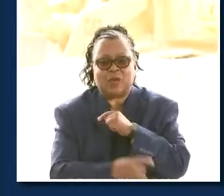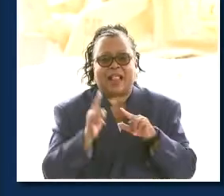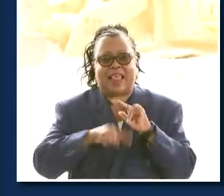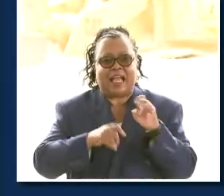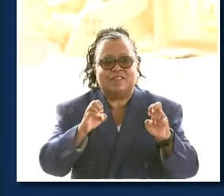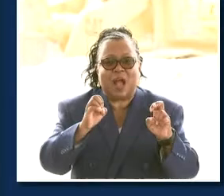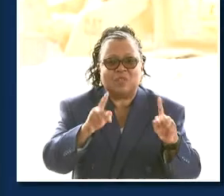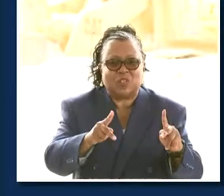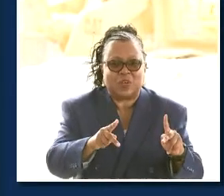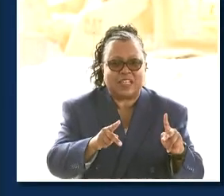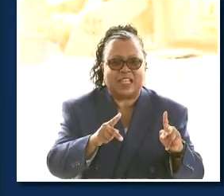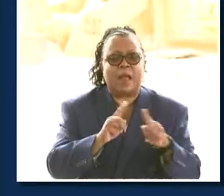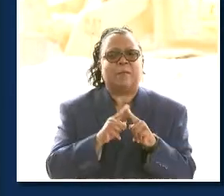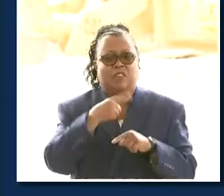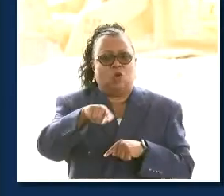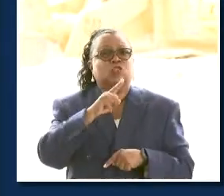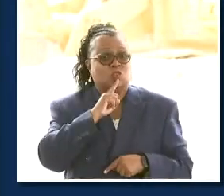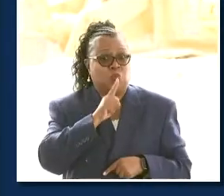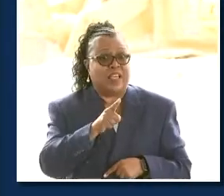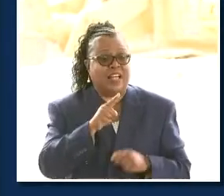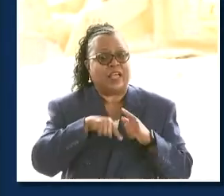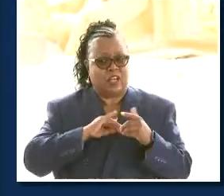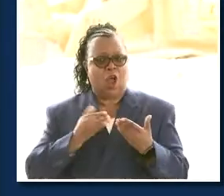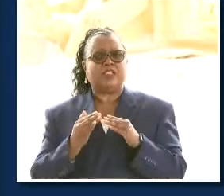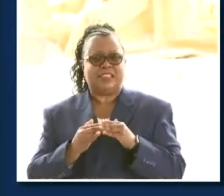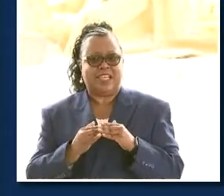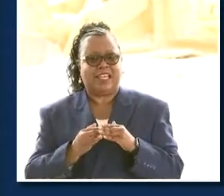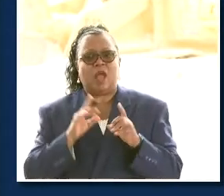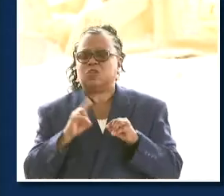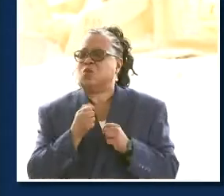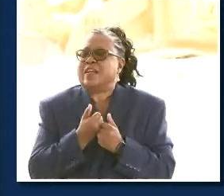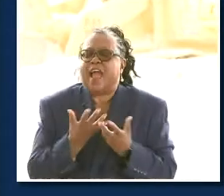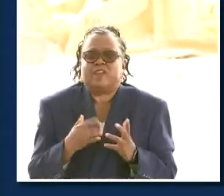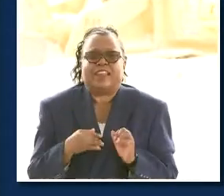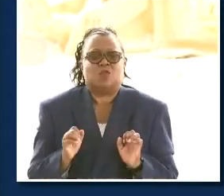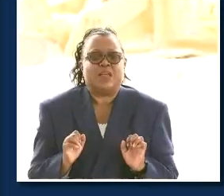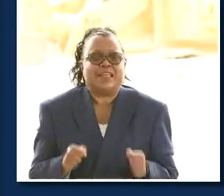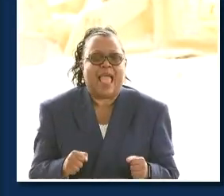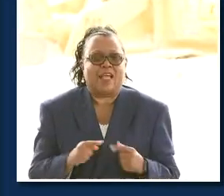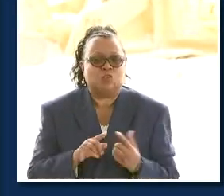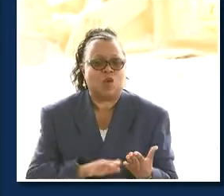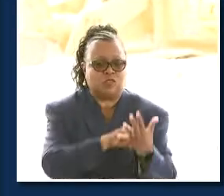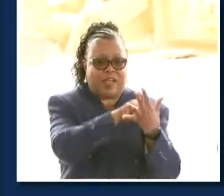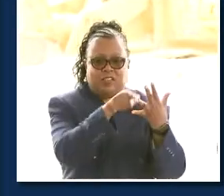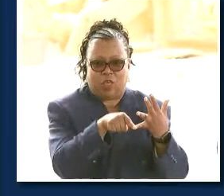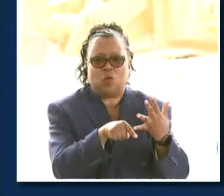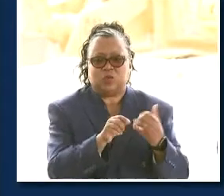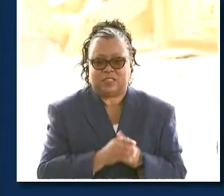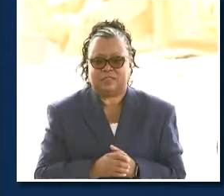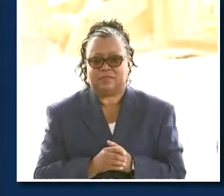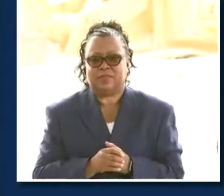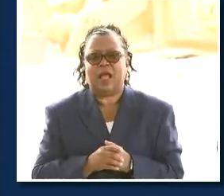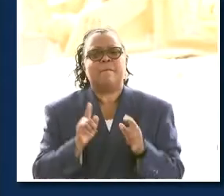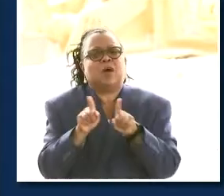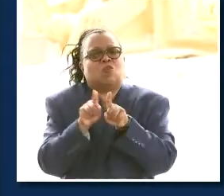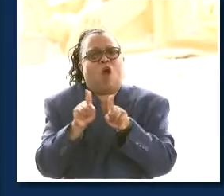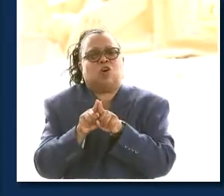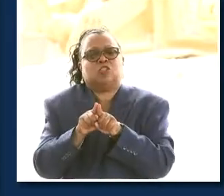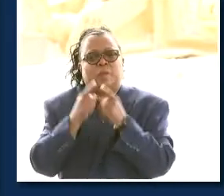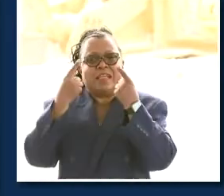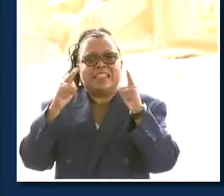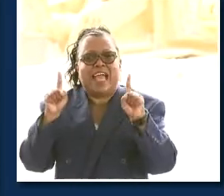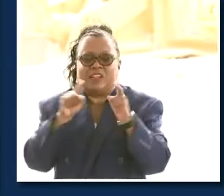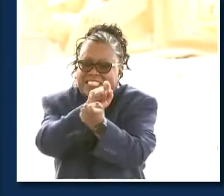of opportunity. Those are real in our city, and we're doing everything that we can to address those. But we will also be